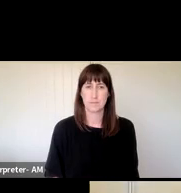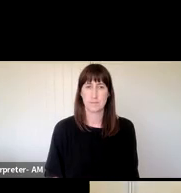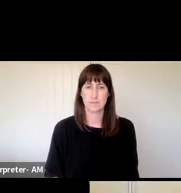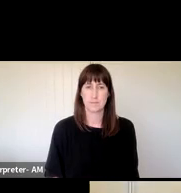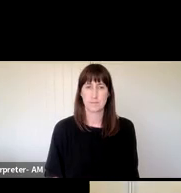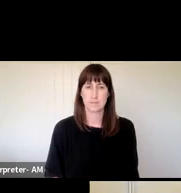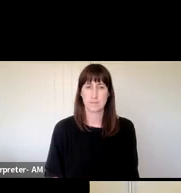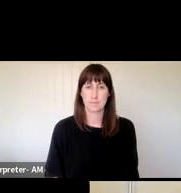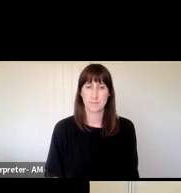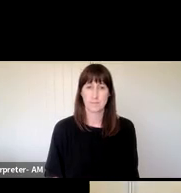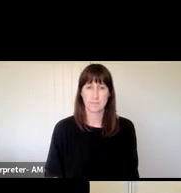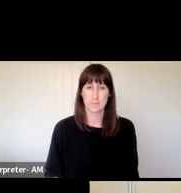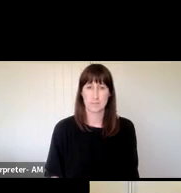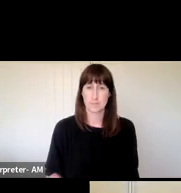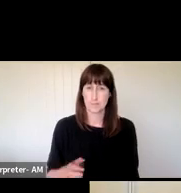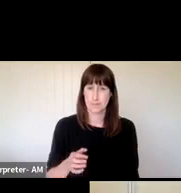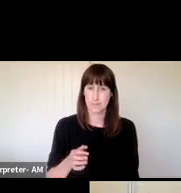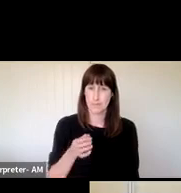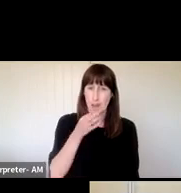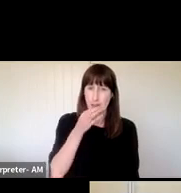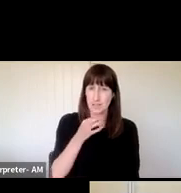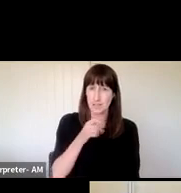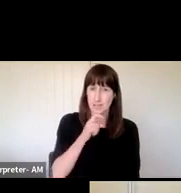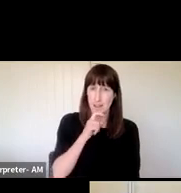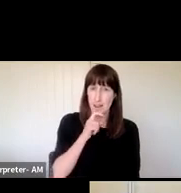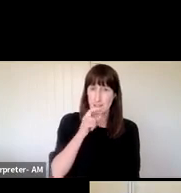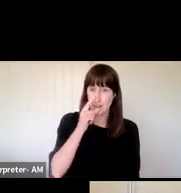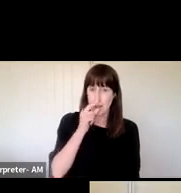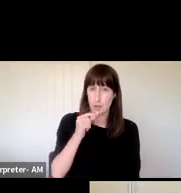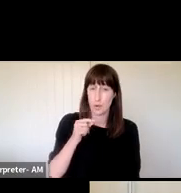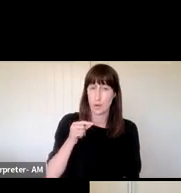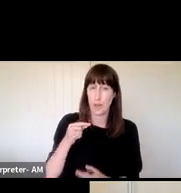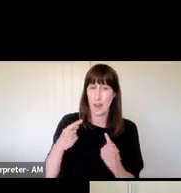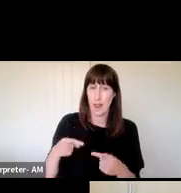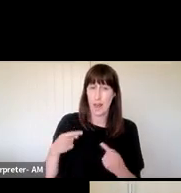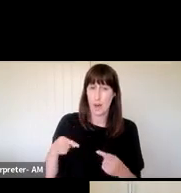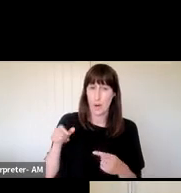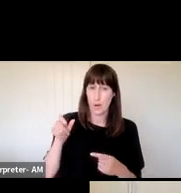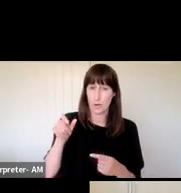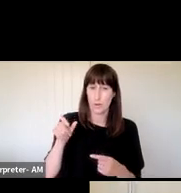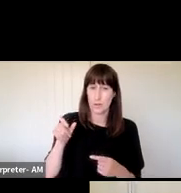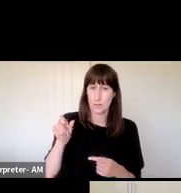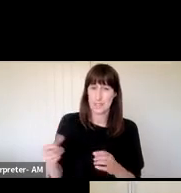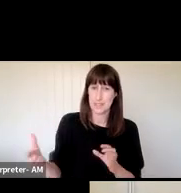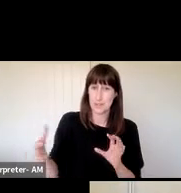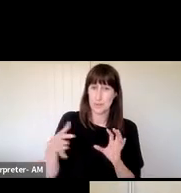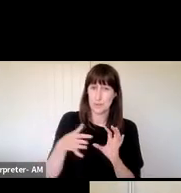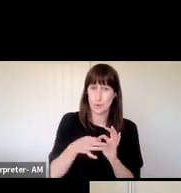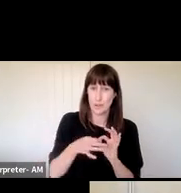If the clerk can admit them as a panel, that would be great. Thank you.